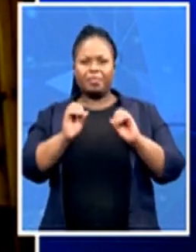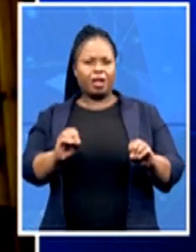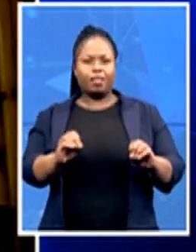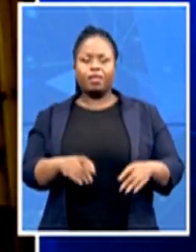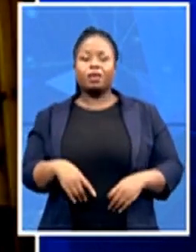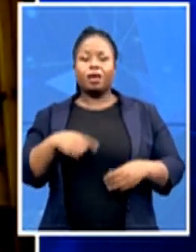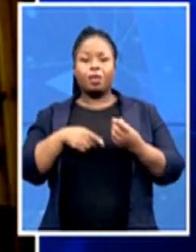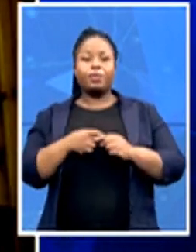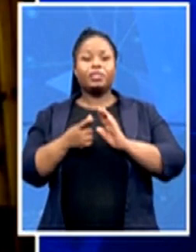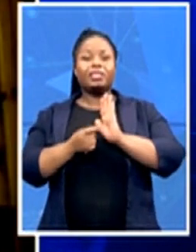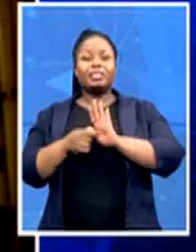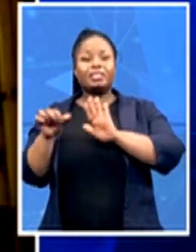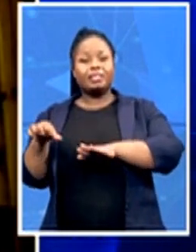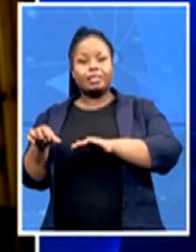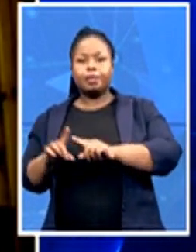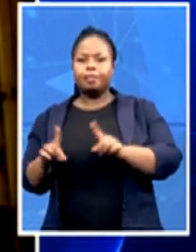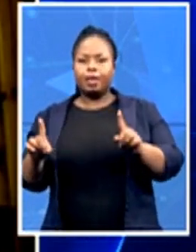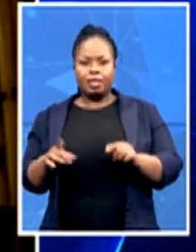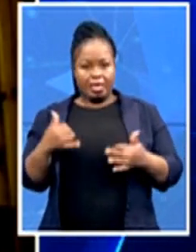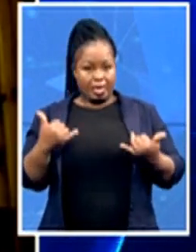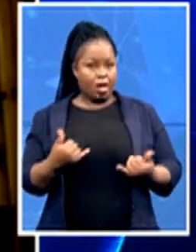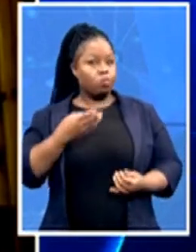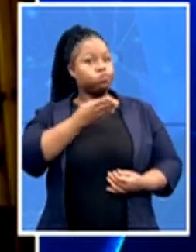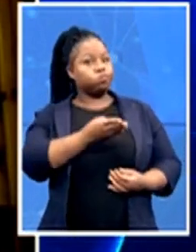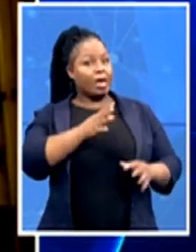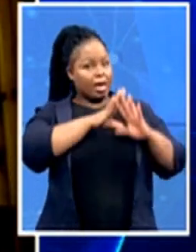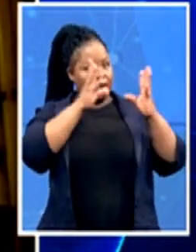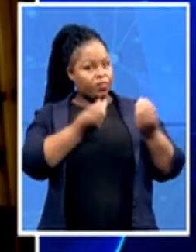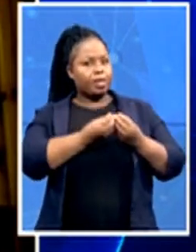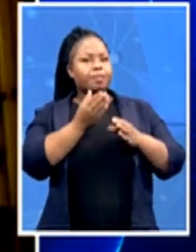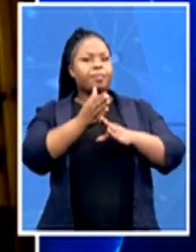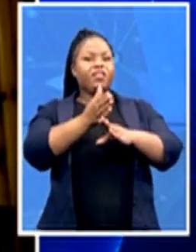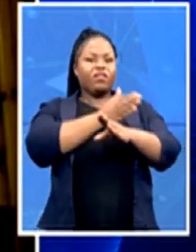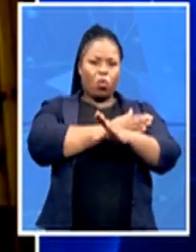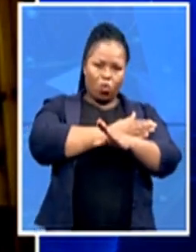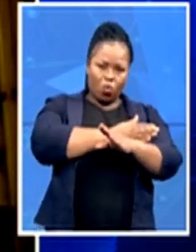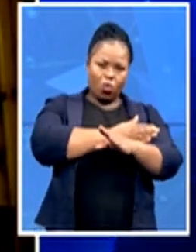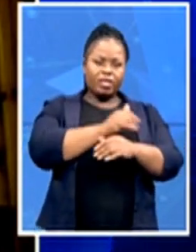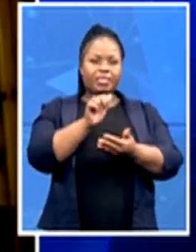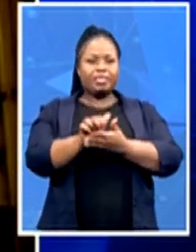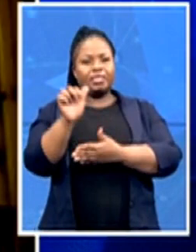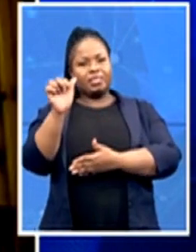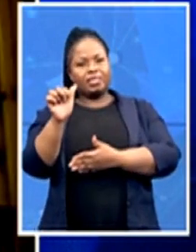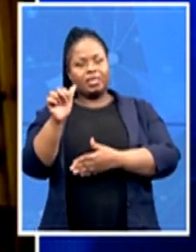face of the court has been in relation to other events building up towards the 16th of August.